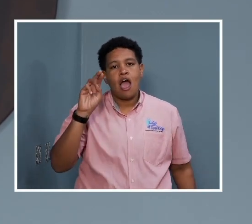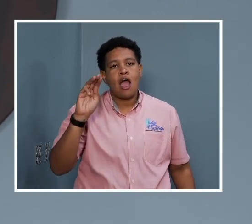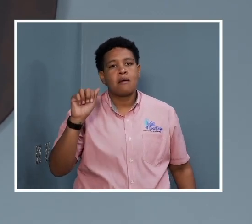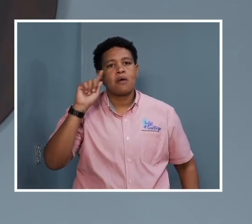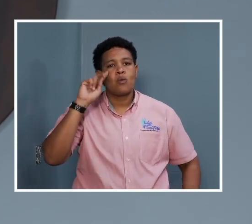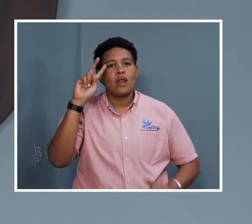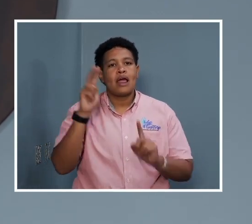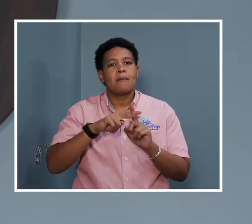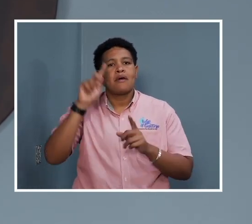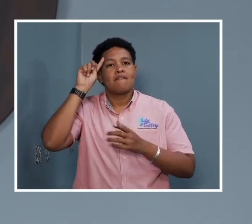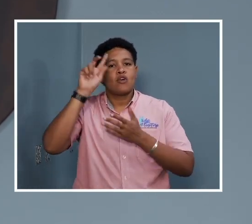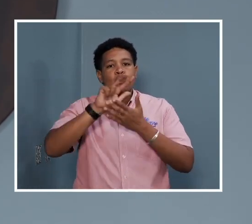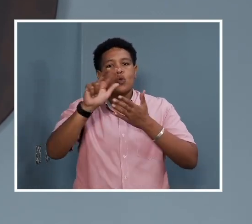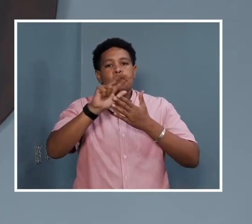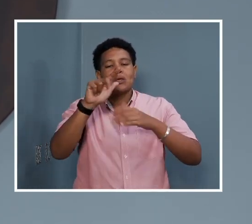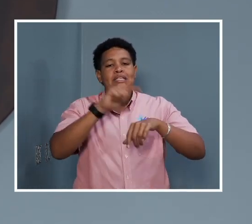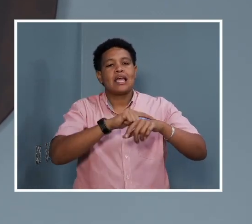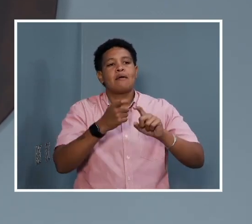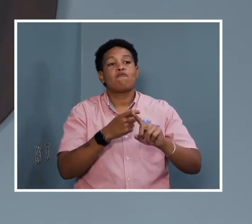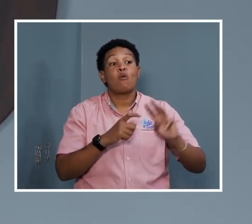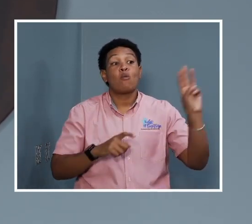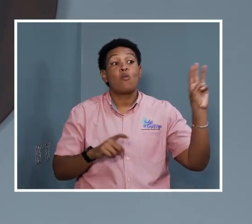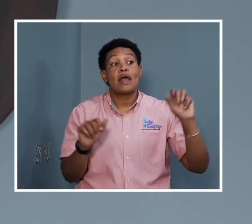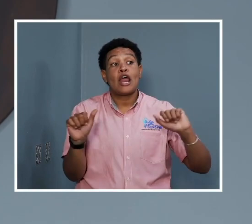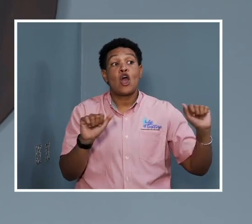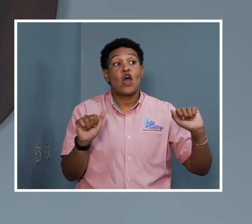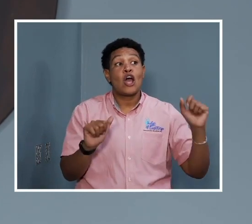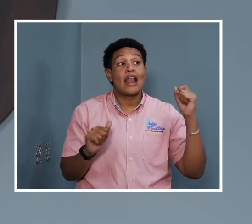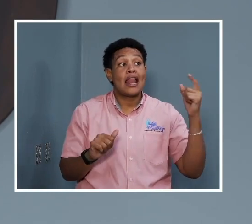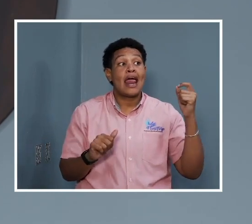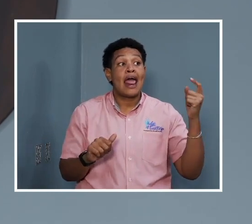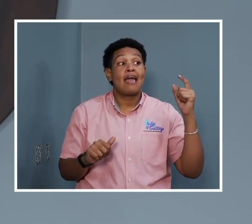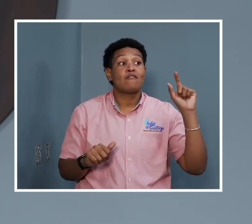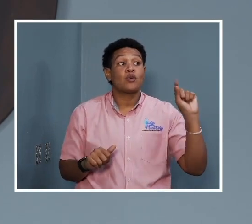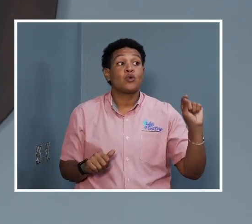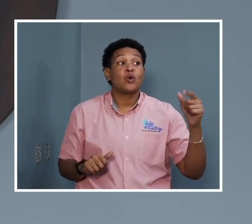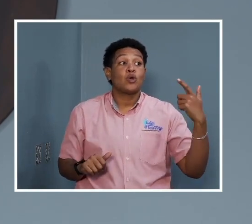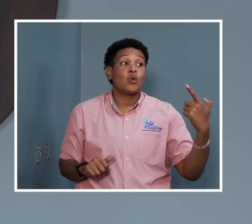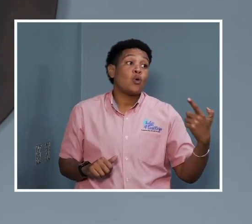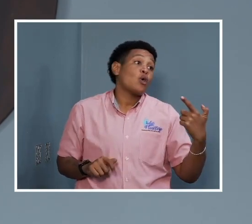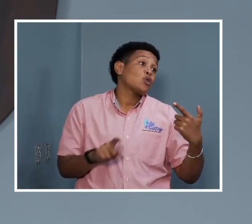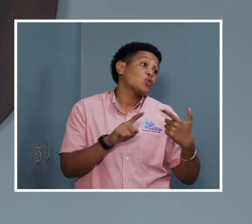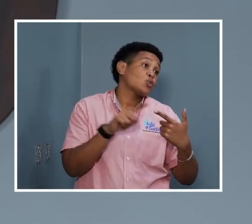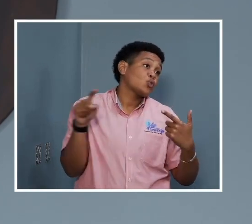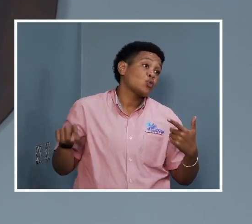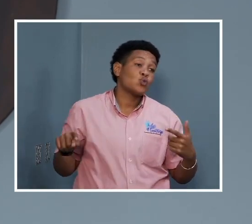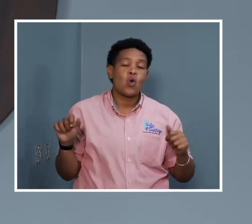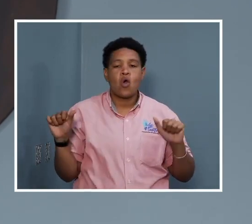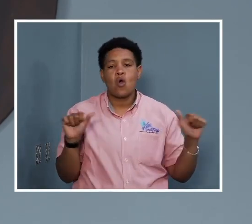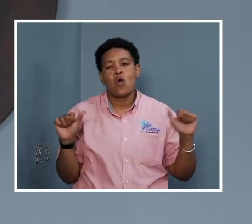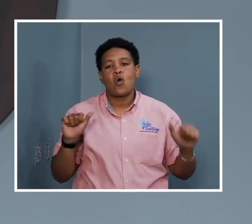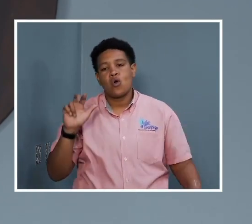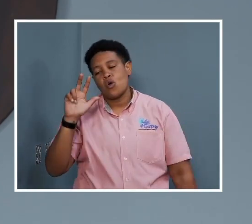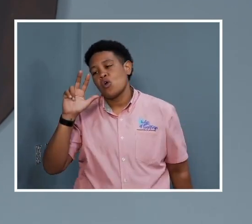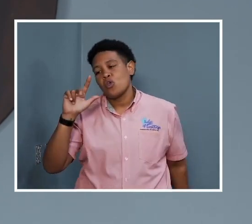a 3-week period from Wednesday, August 11, 2021